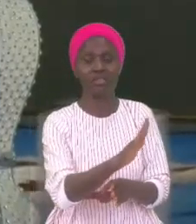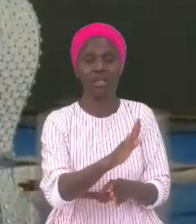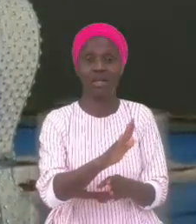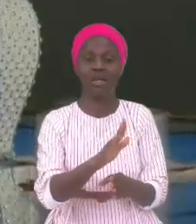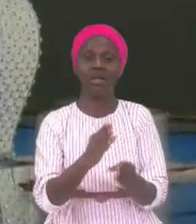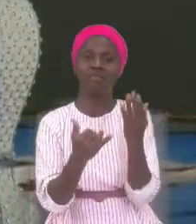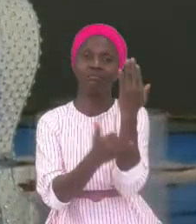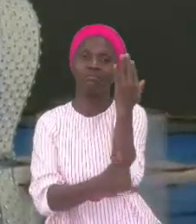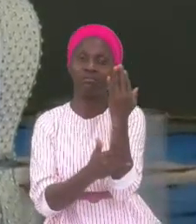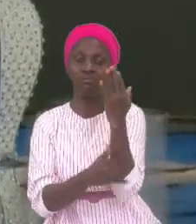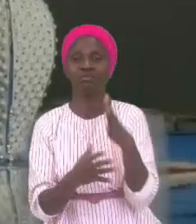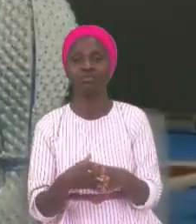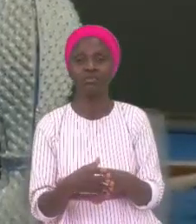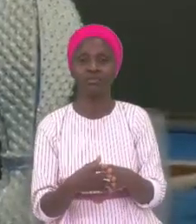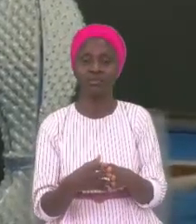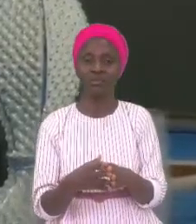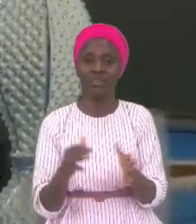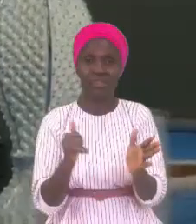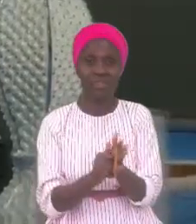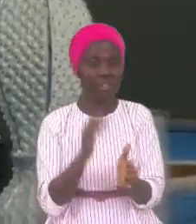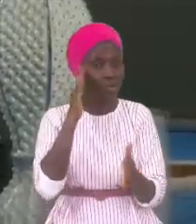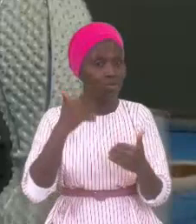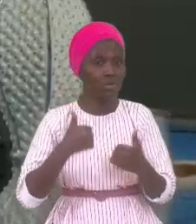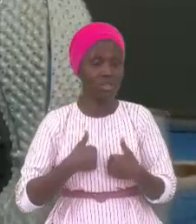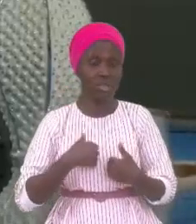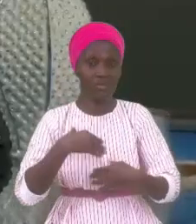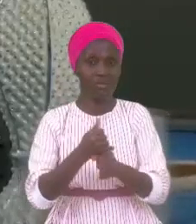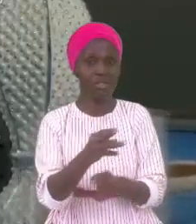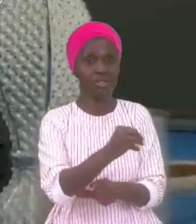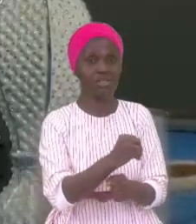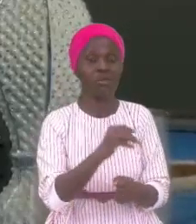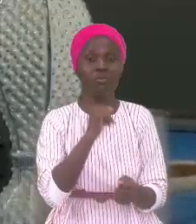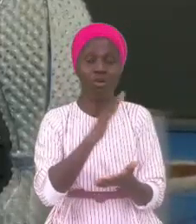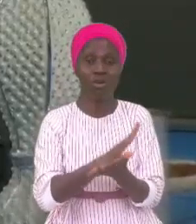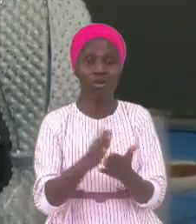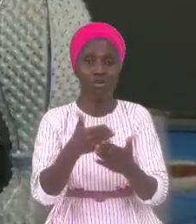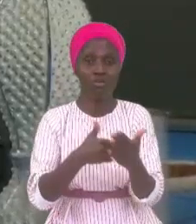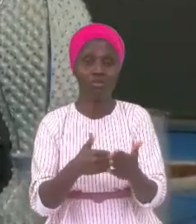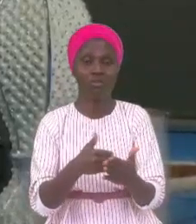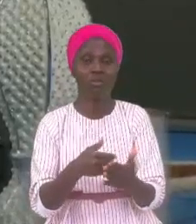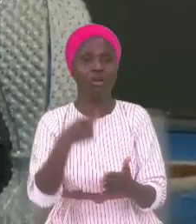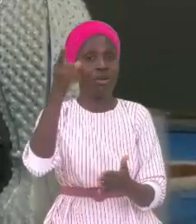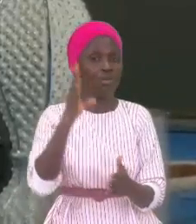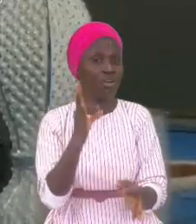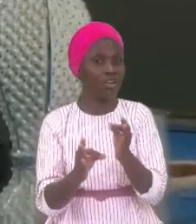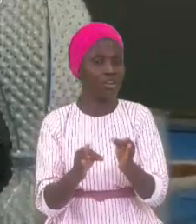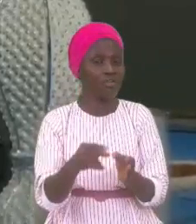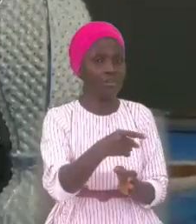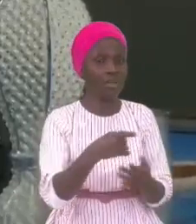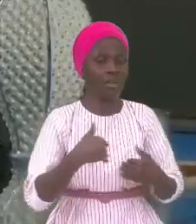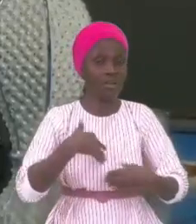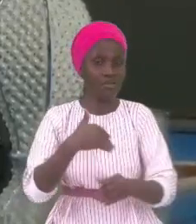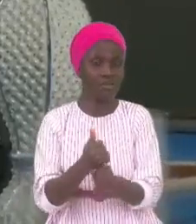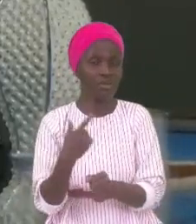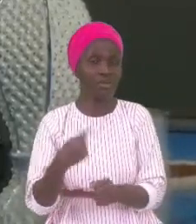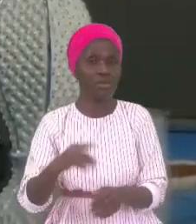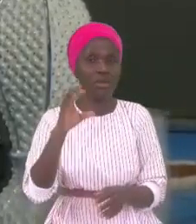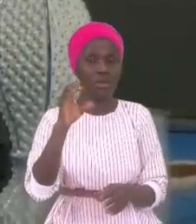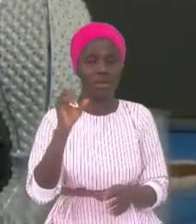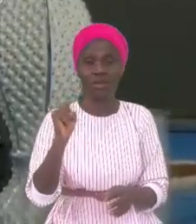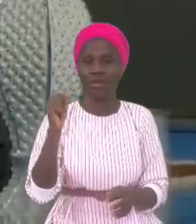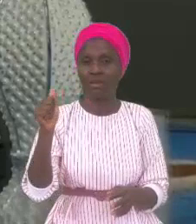them unclean before God. And God says, be ye separate, says the Lord, and touch not the unclean thing, and I